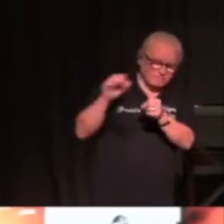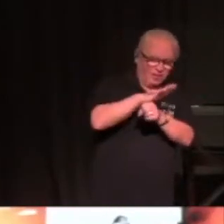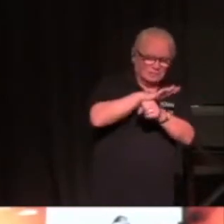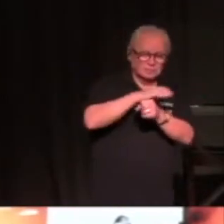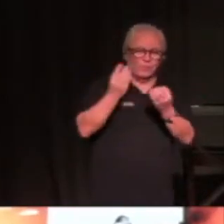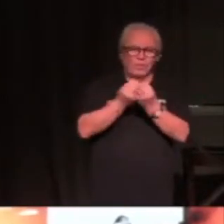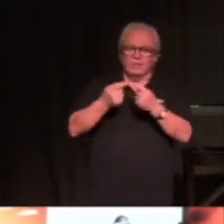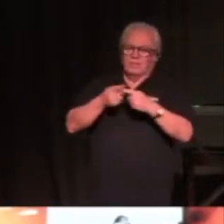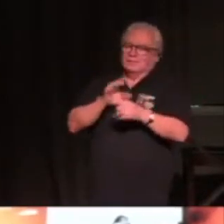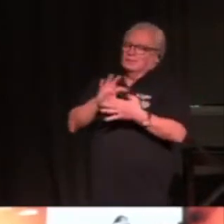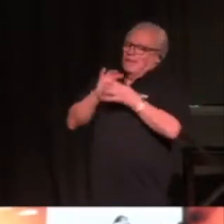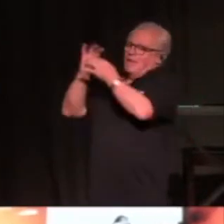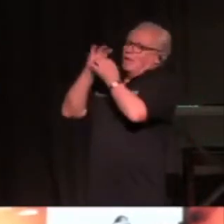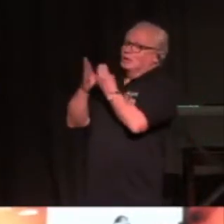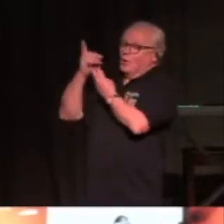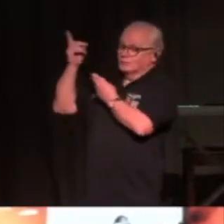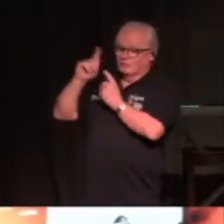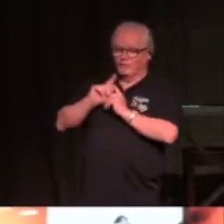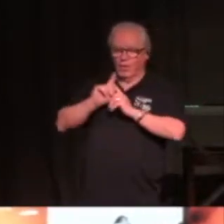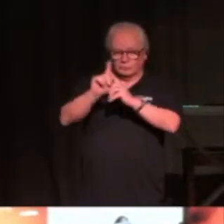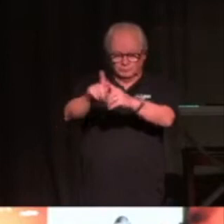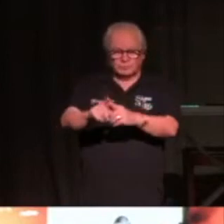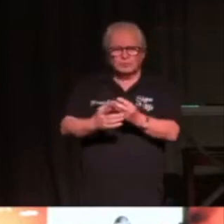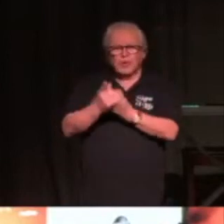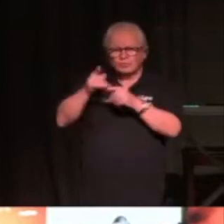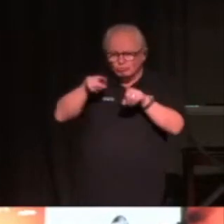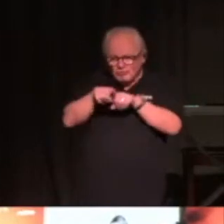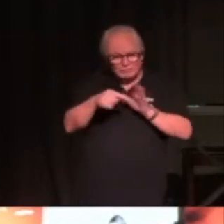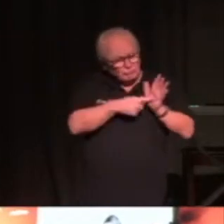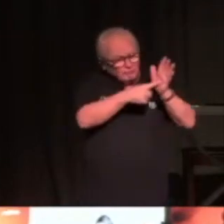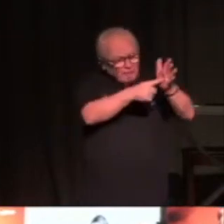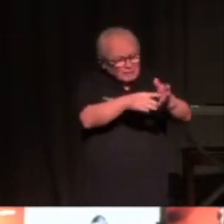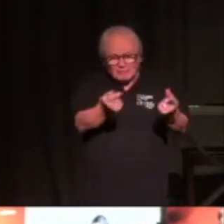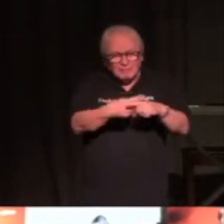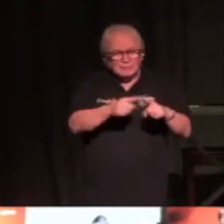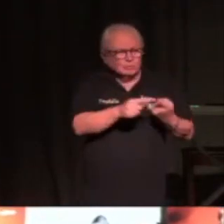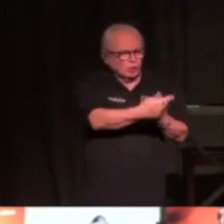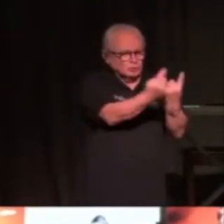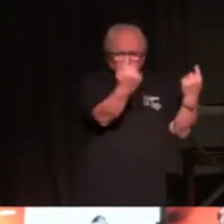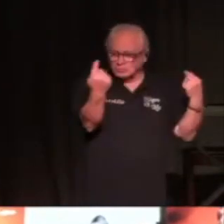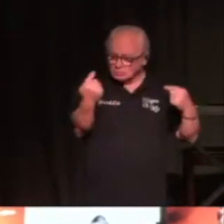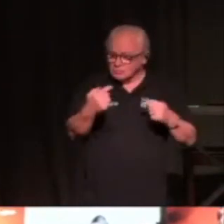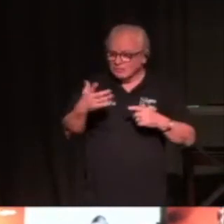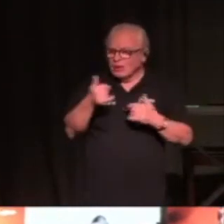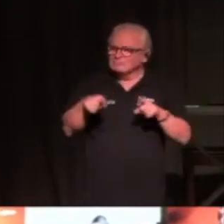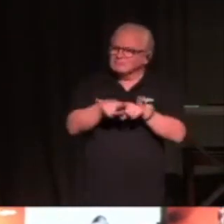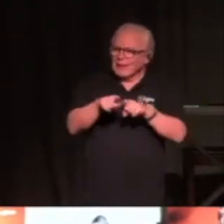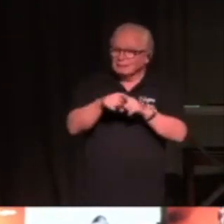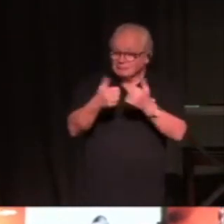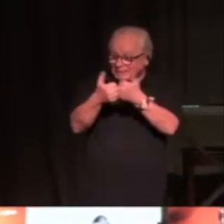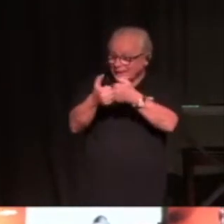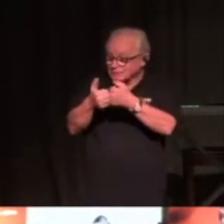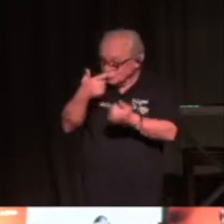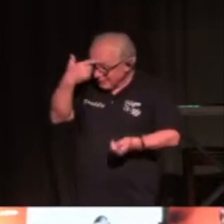And follow in his steps. God is trying to reveal himself to you. He's in a way trying to date you. That's